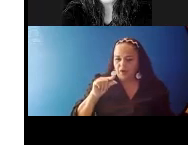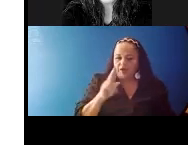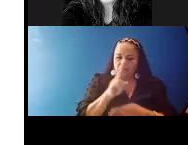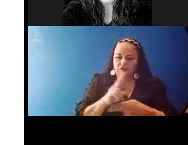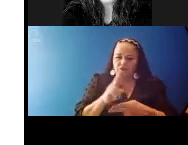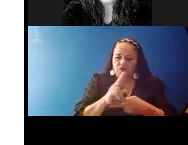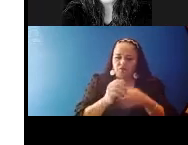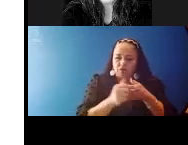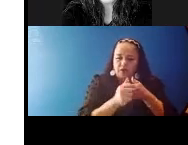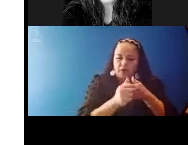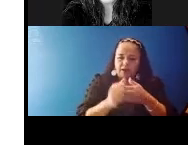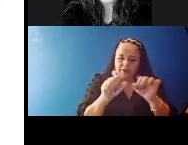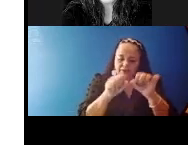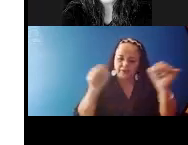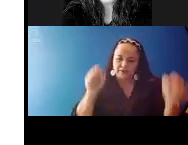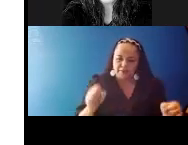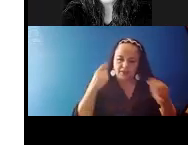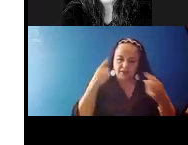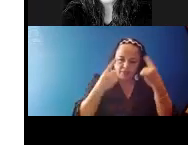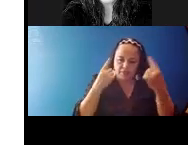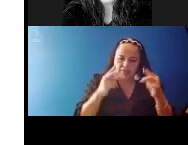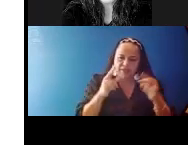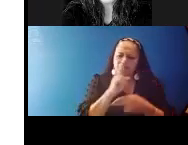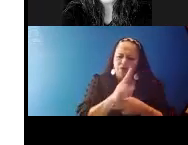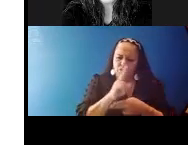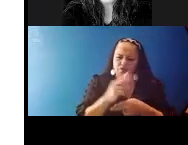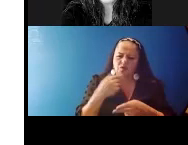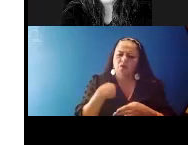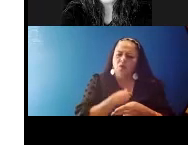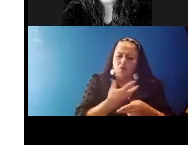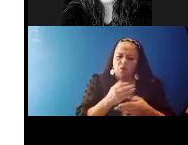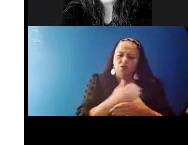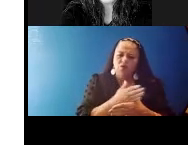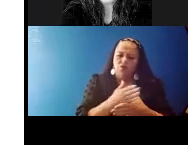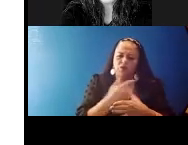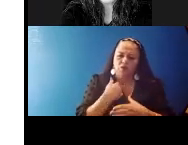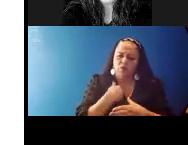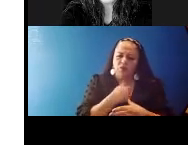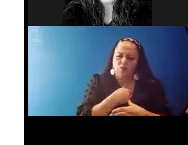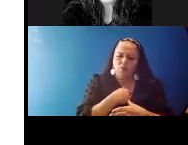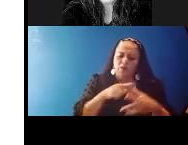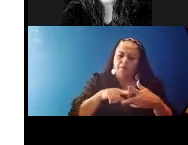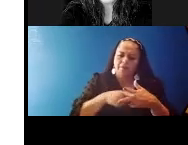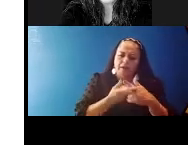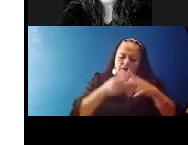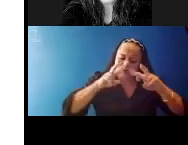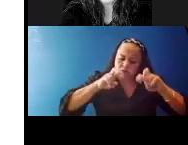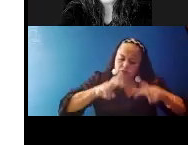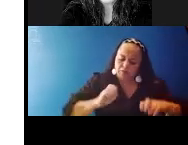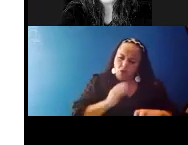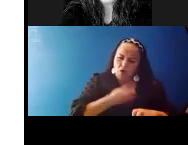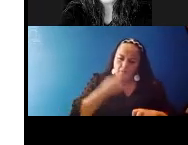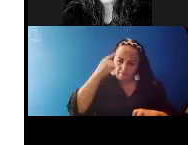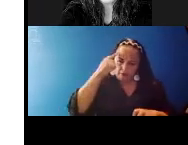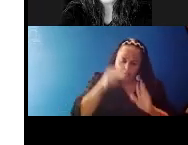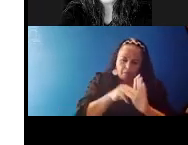systemic thinking. And it's actually really useful. And so we wanted to share it as folks, because we do think beginning to examine our own mental models is a